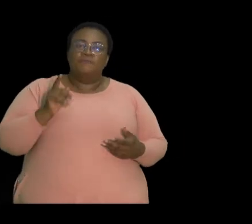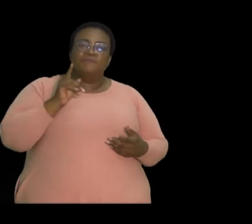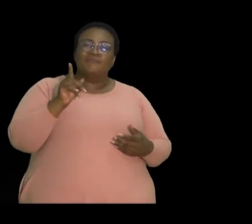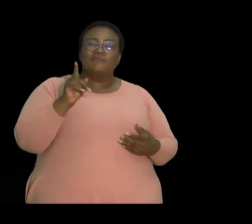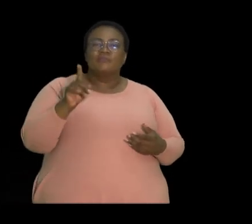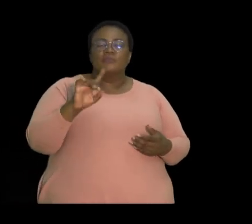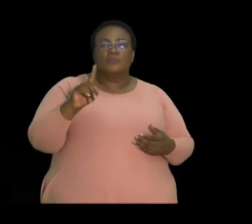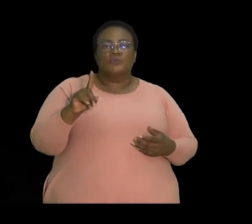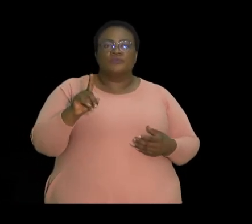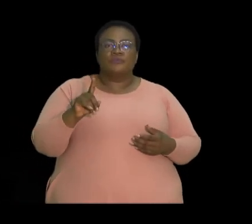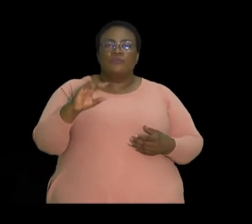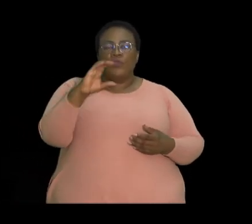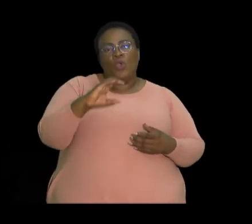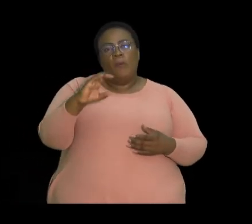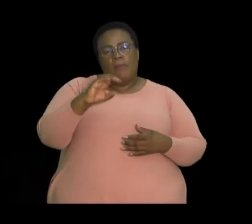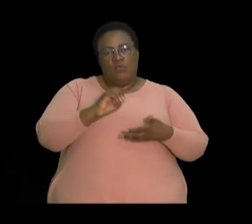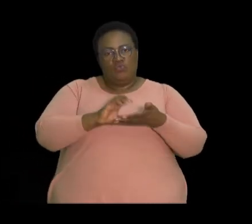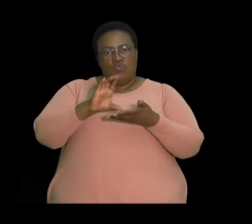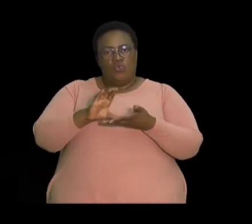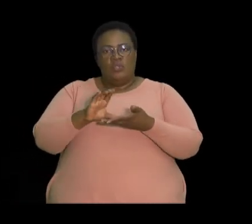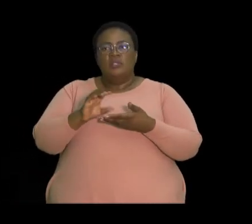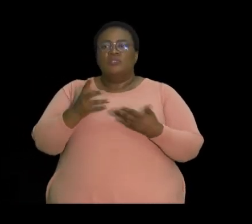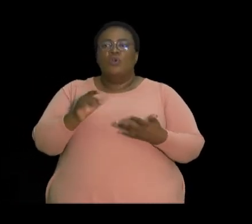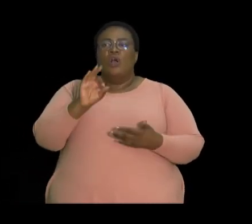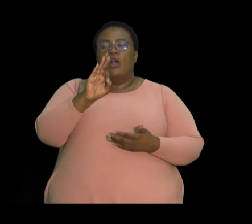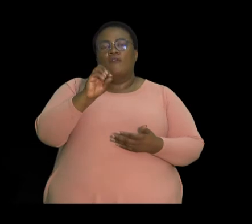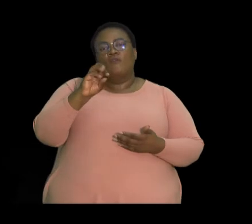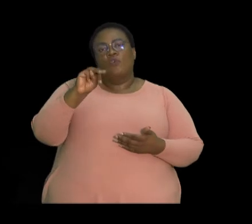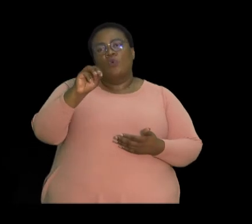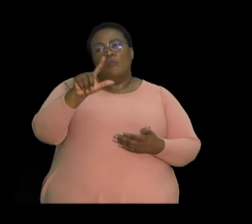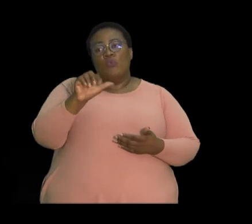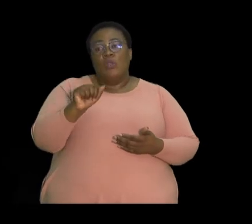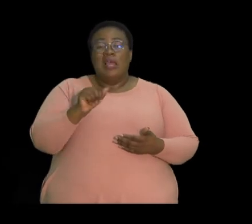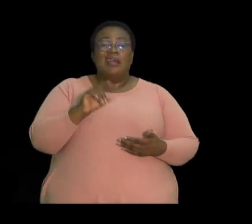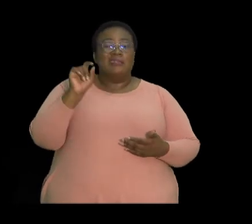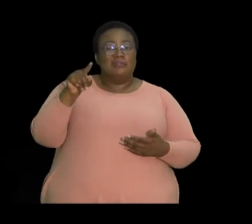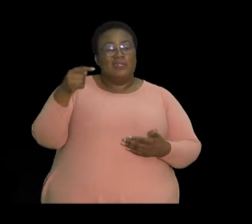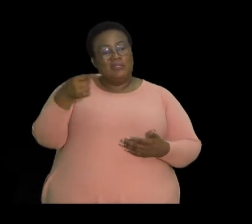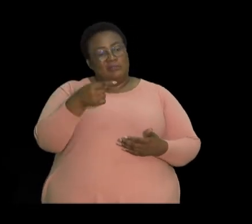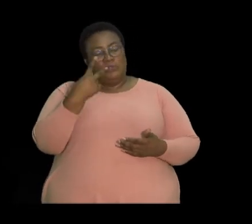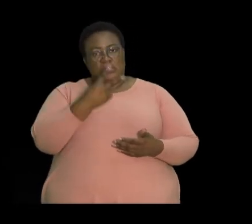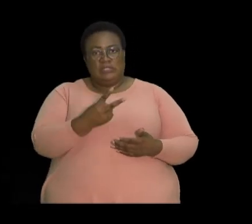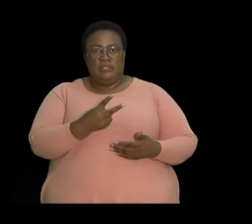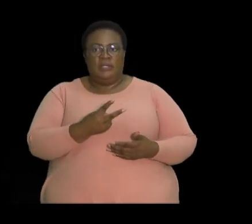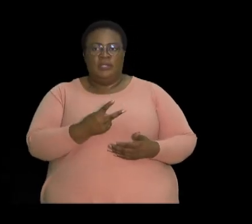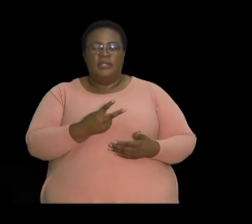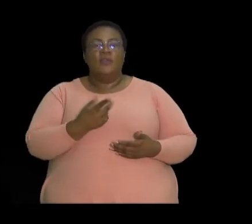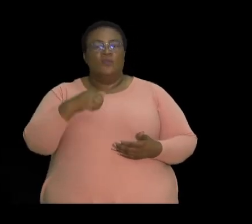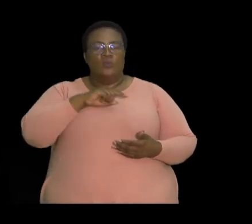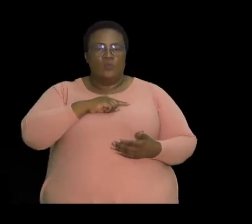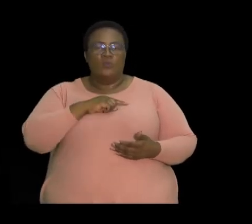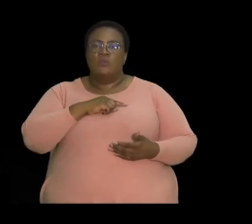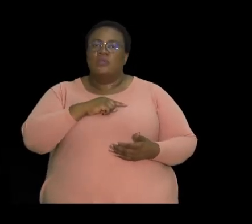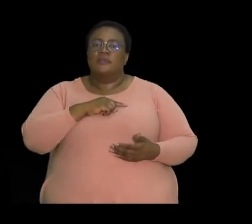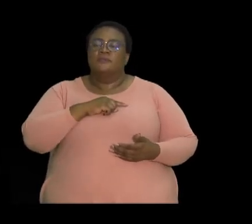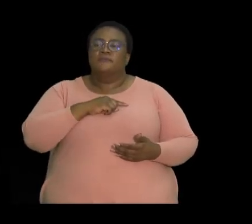which is the big thing. And the formula for compound growth is actually, as you can see it on the board, and we've been stressing